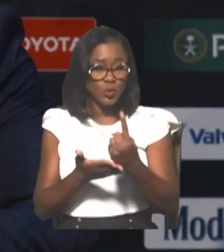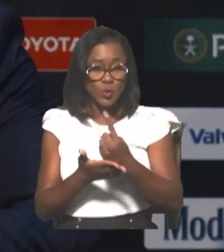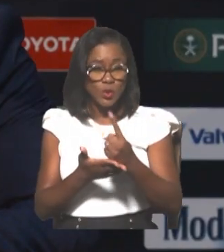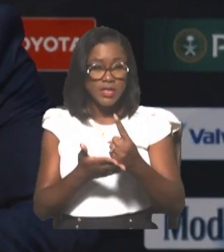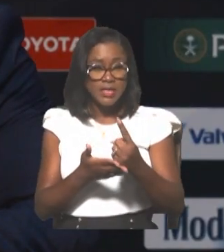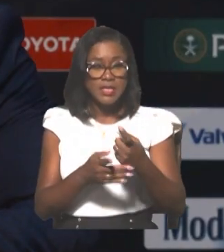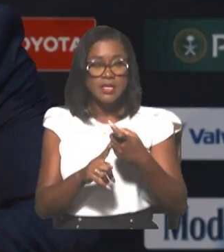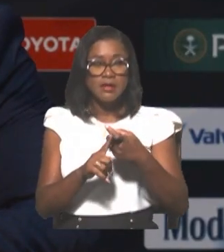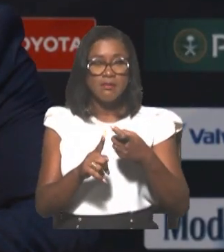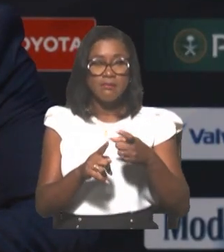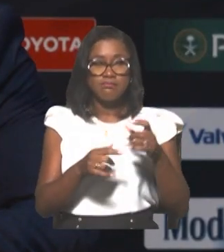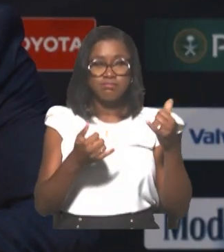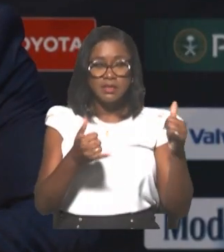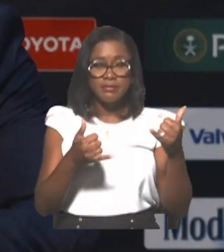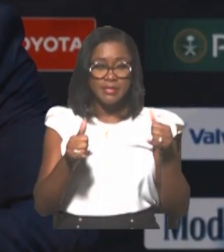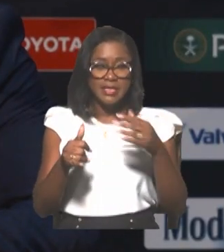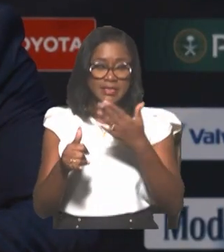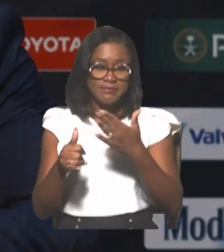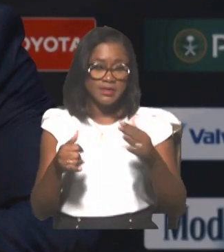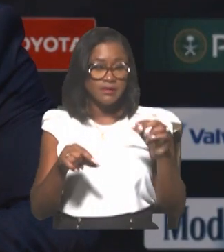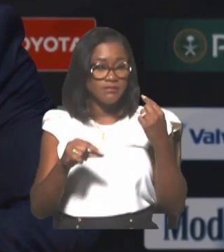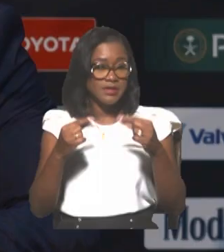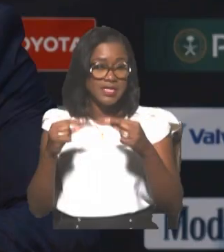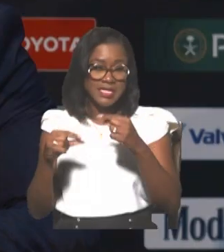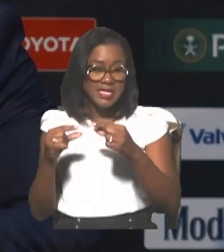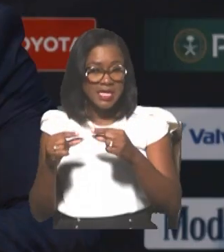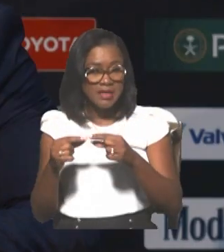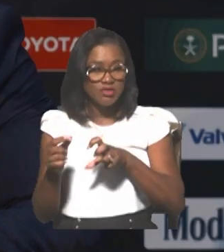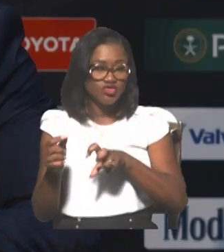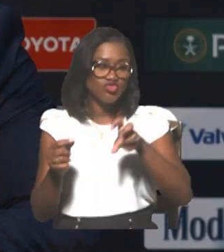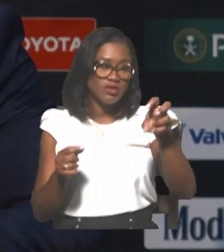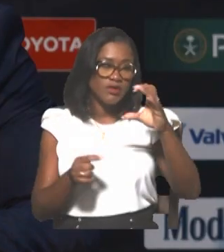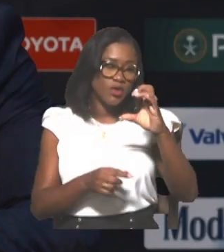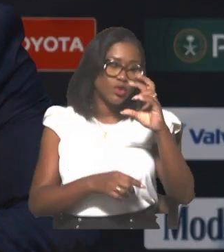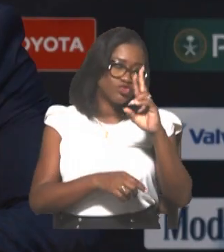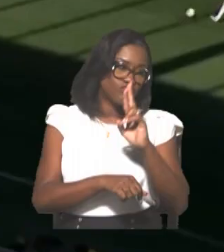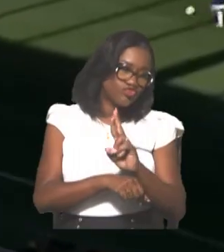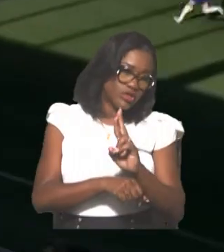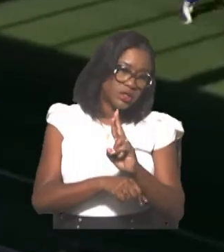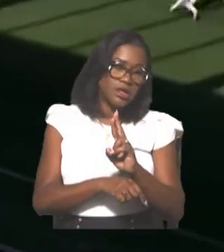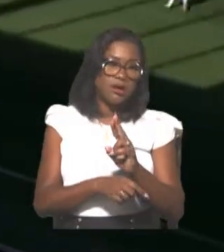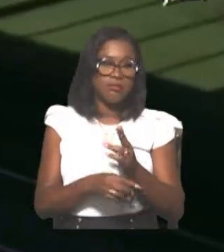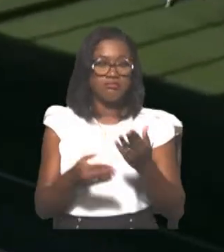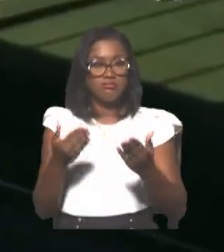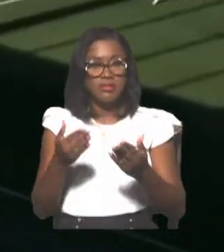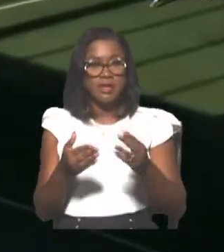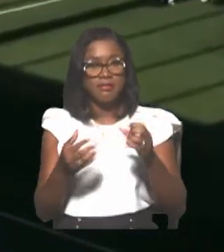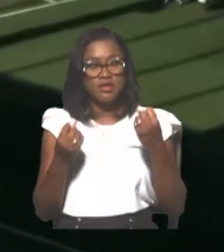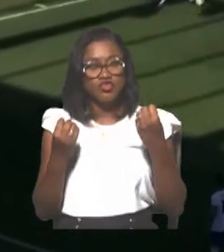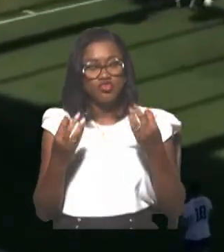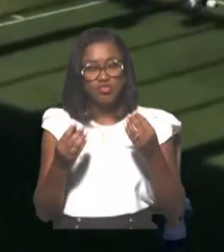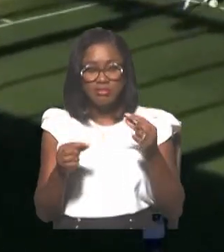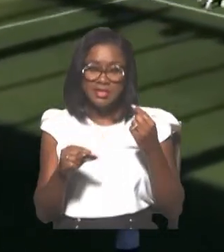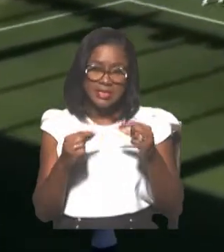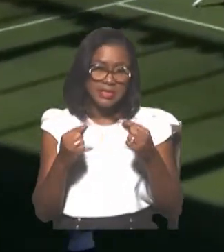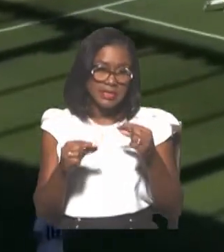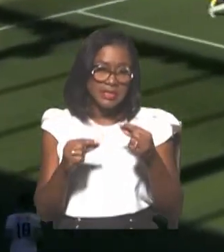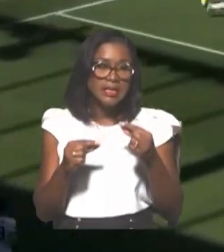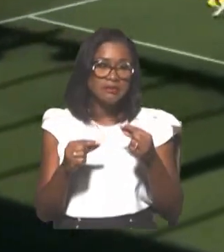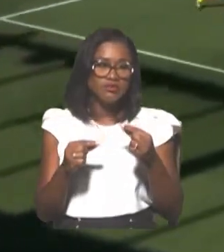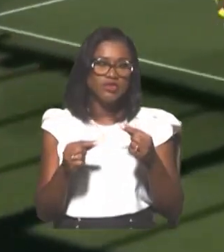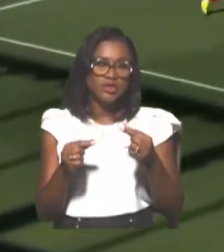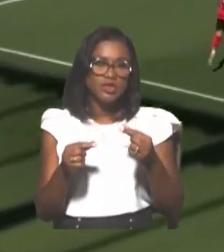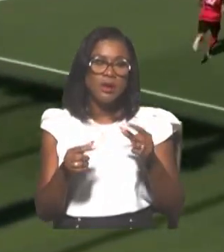from the Unity Cup all the way to the Caribbean, playing those games, traveling to Costa Rica. Maybe this was 1 too many games, but this is a